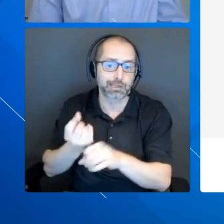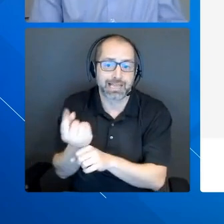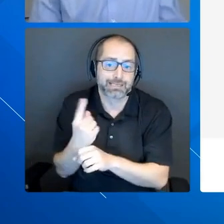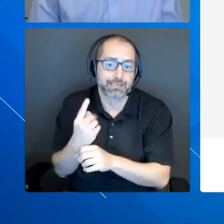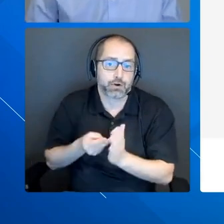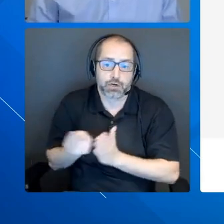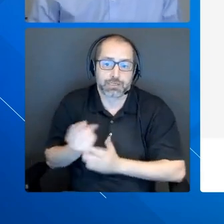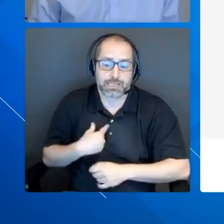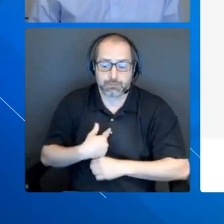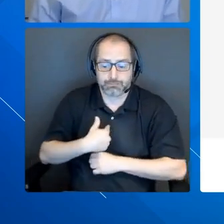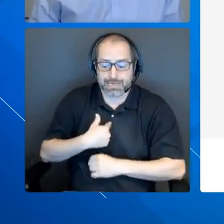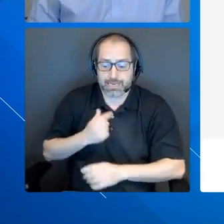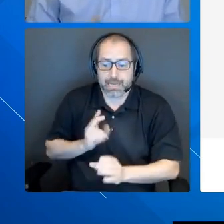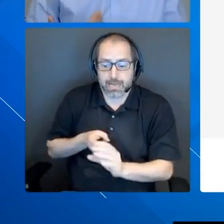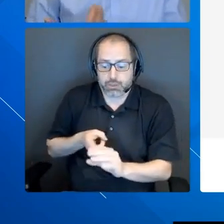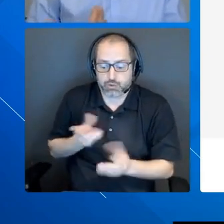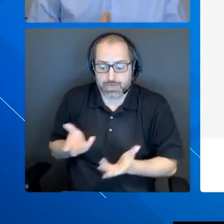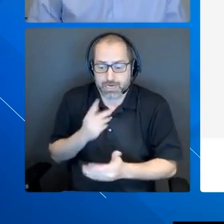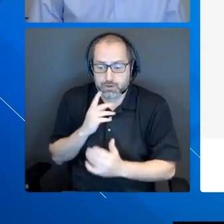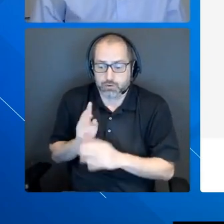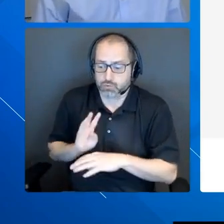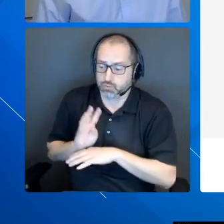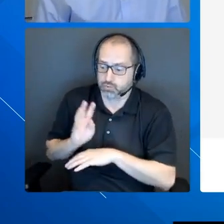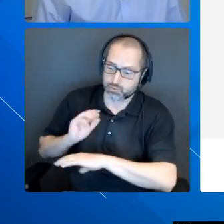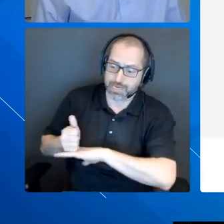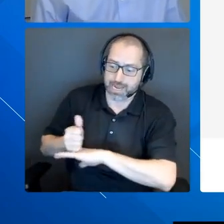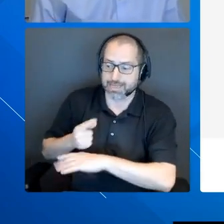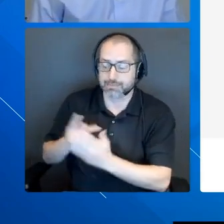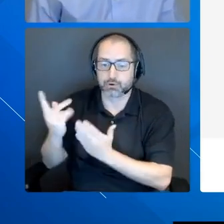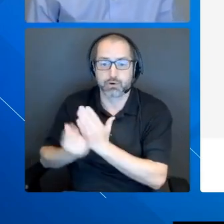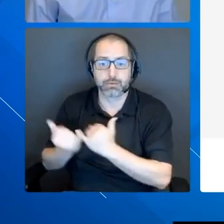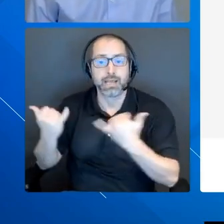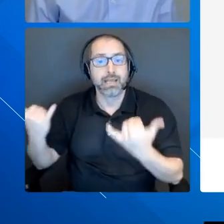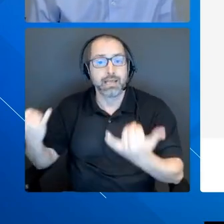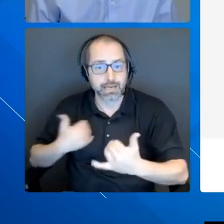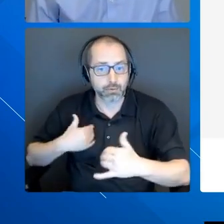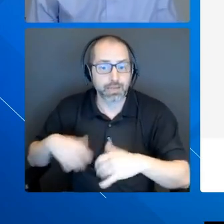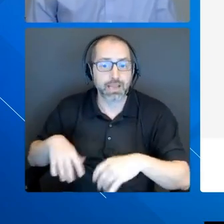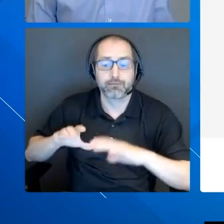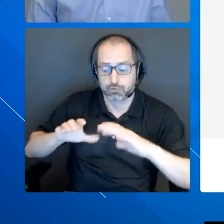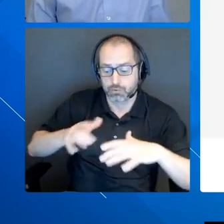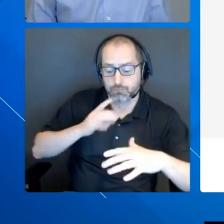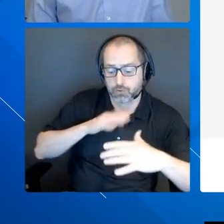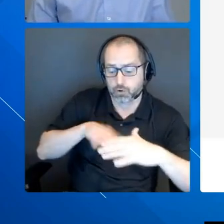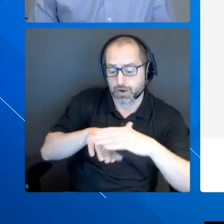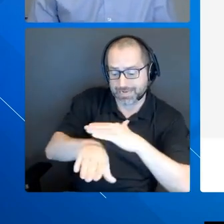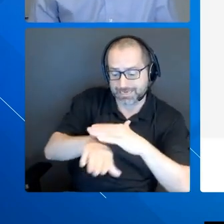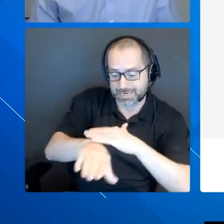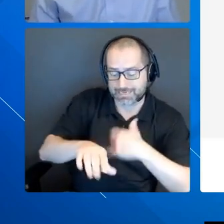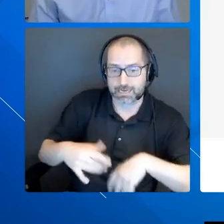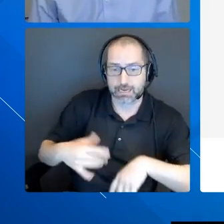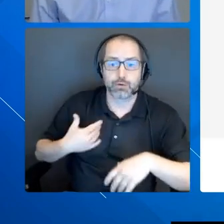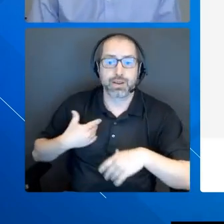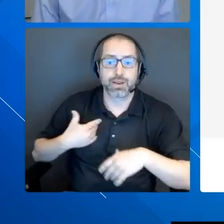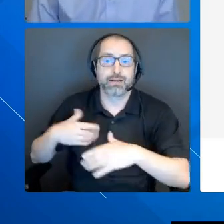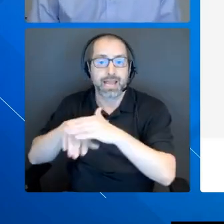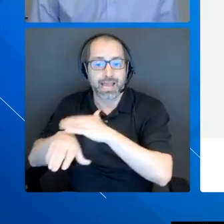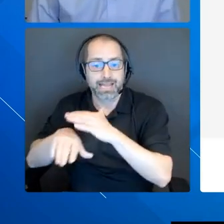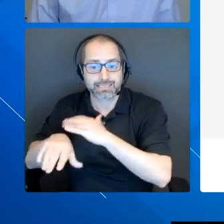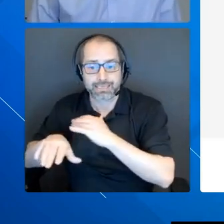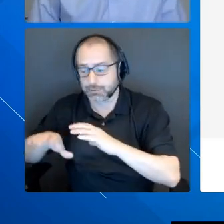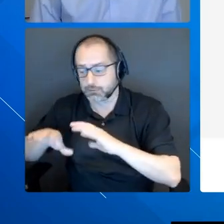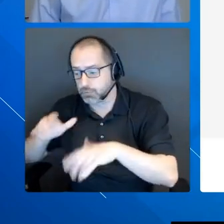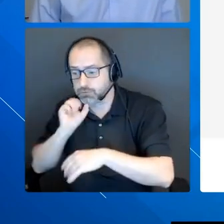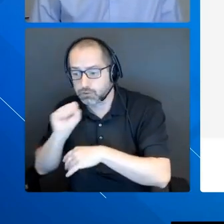joined here to create this program. Now we have an accessibility task force within our quality organization. We have an accessibility guild for our software